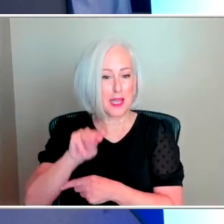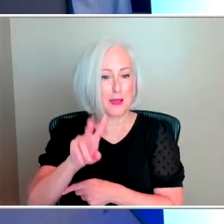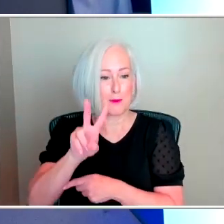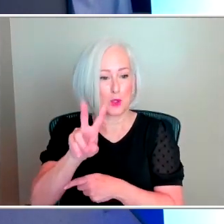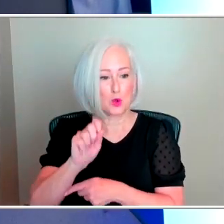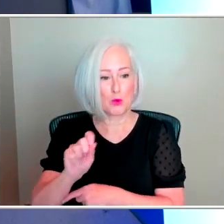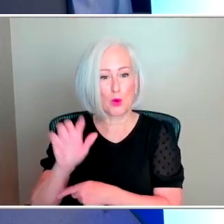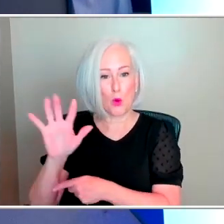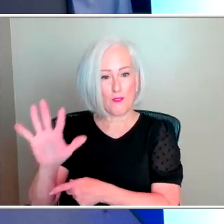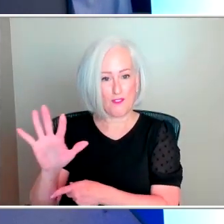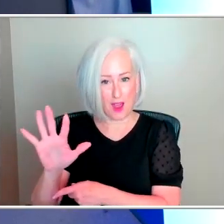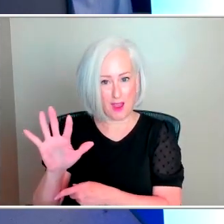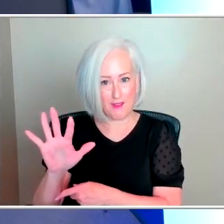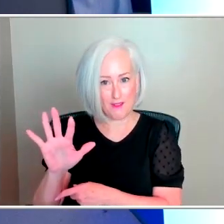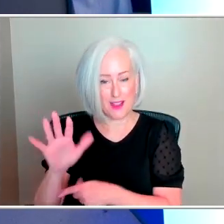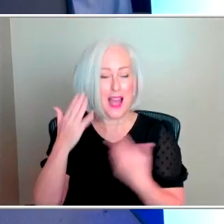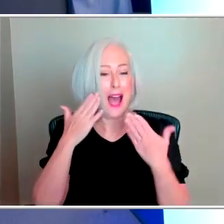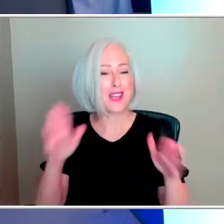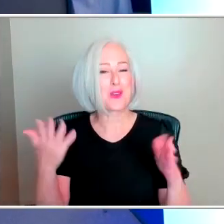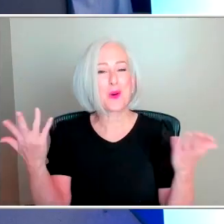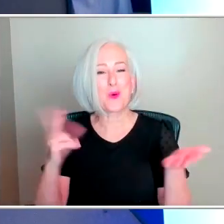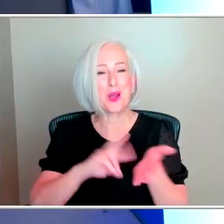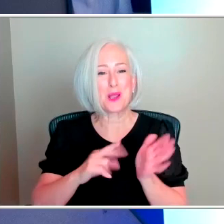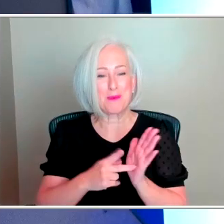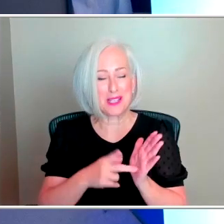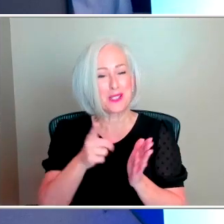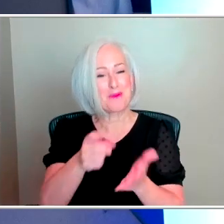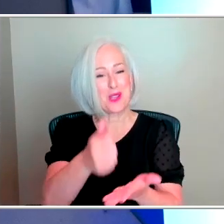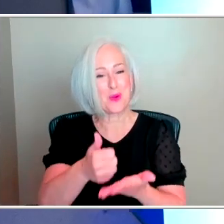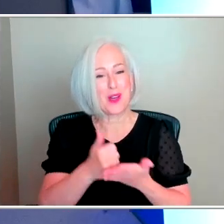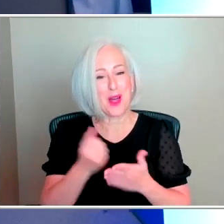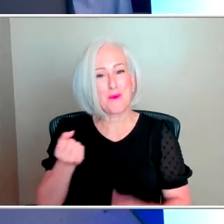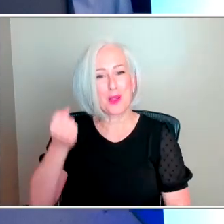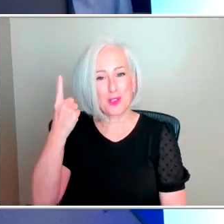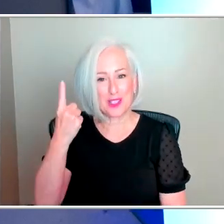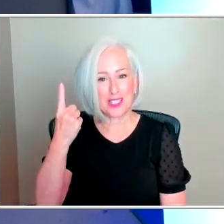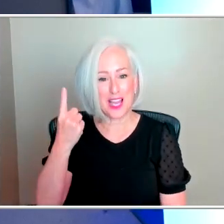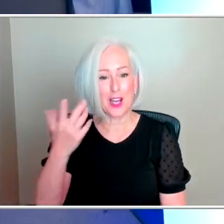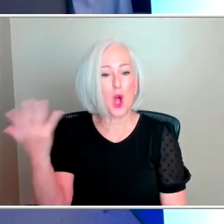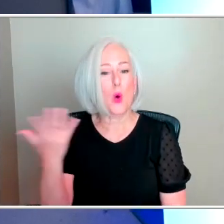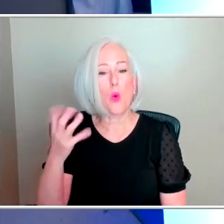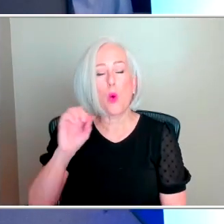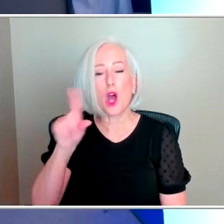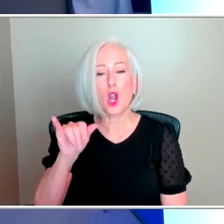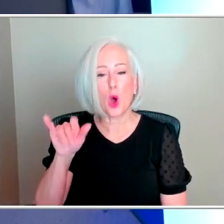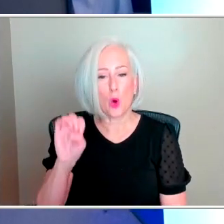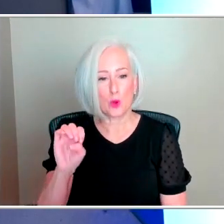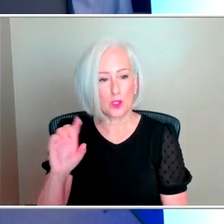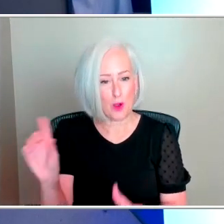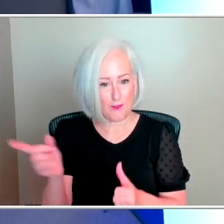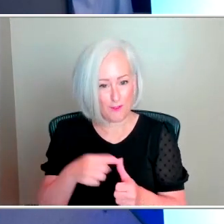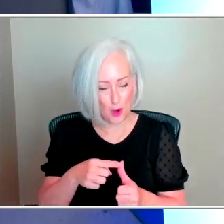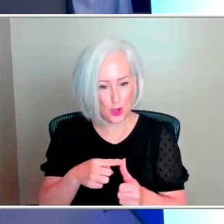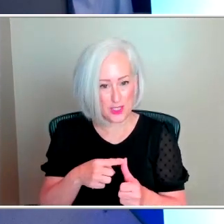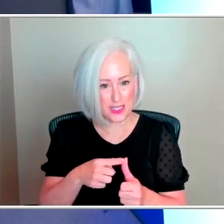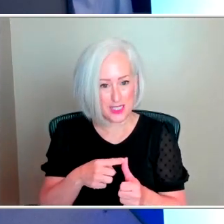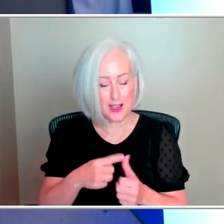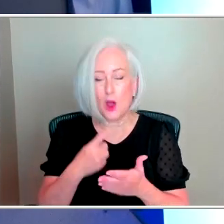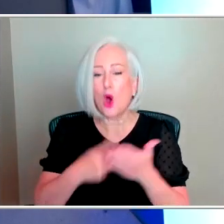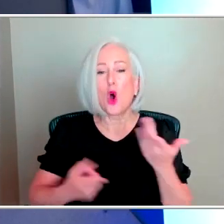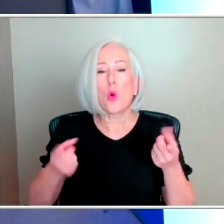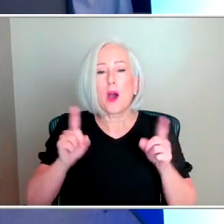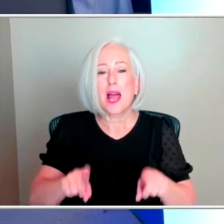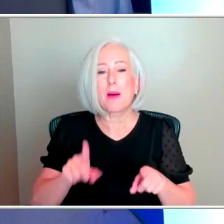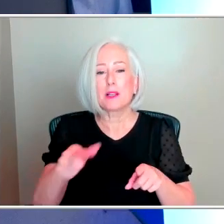So don't know what that means, but you're going to help us understand really what is ozone, first of all, and what happens when we breathe